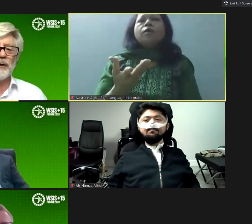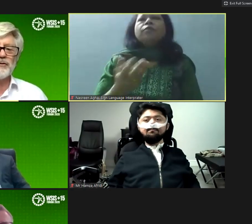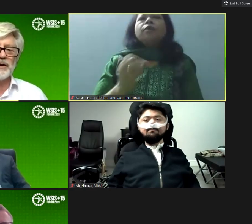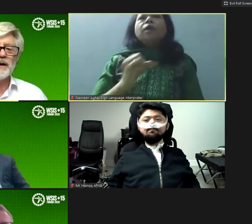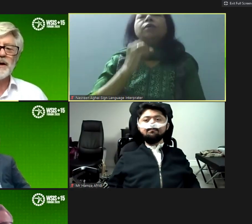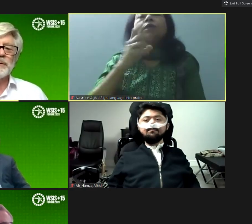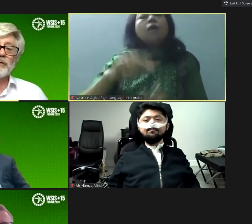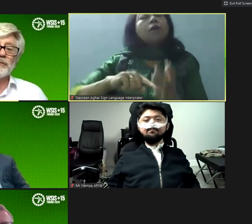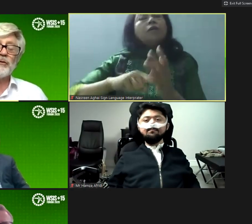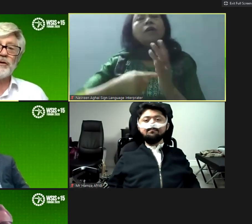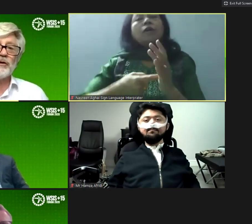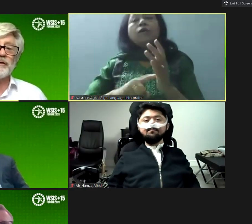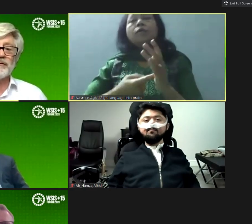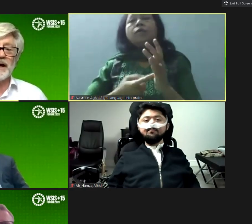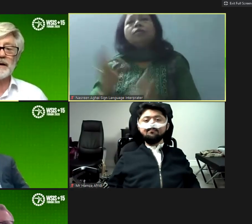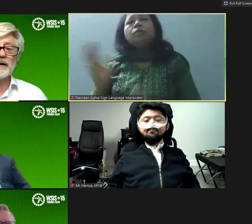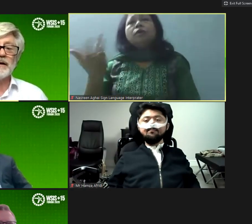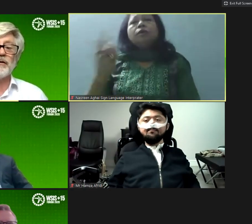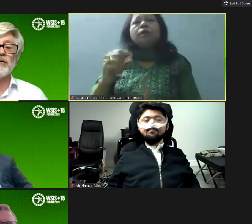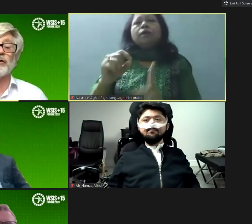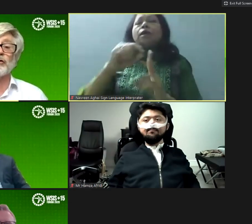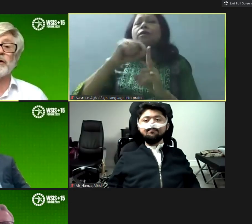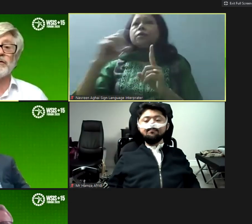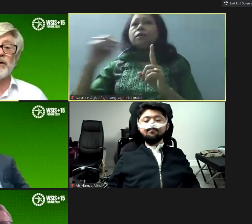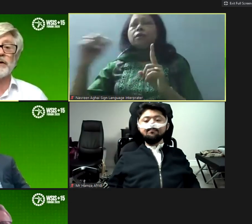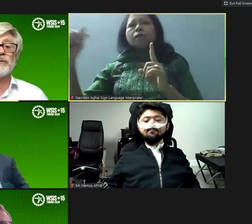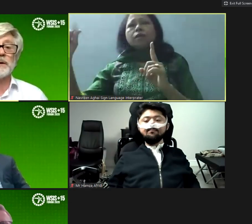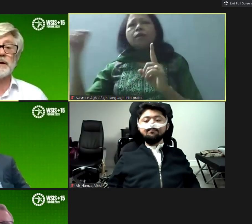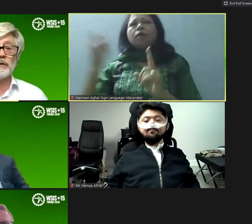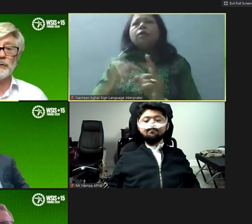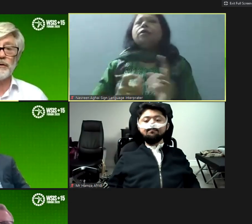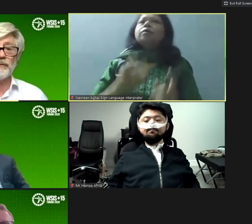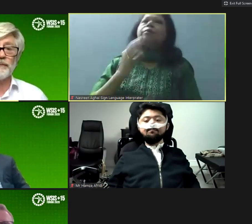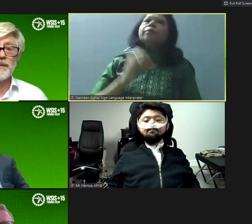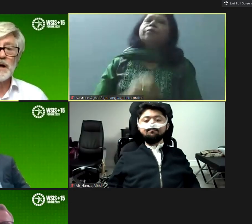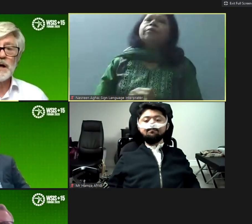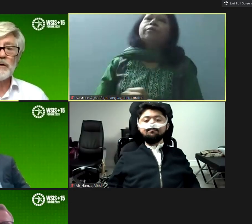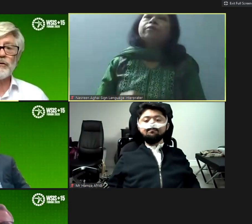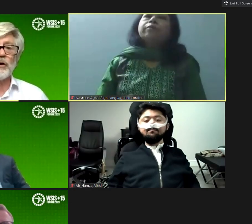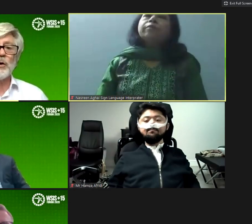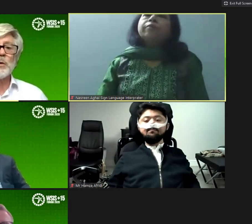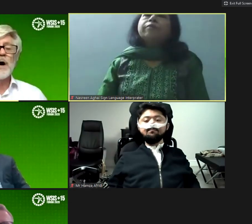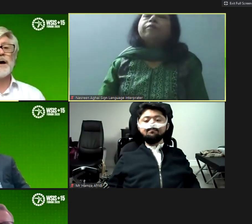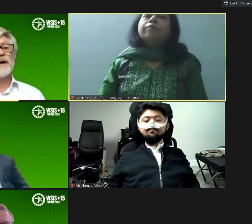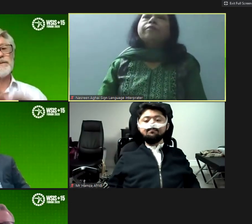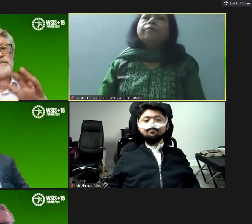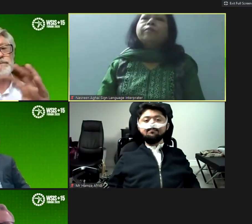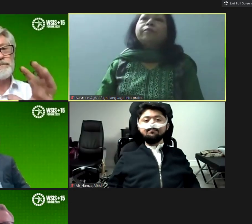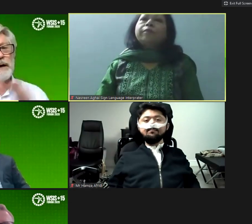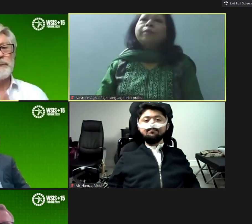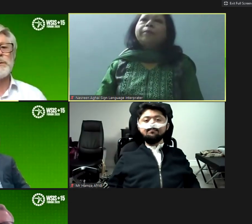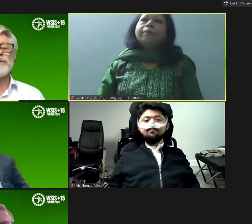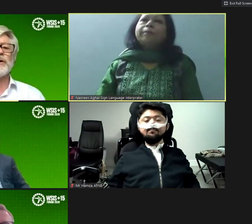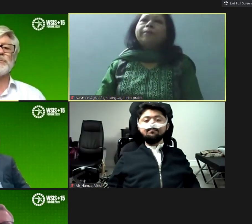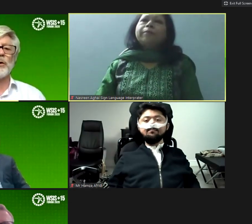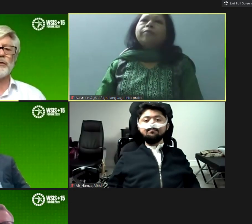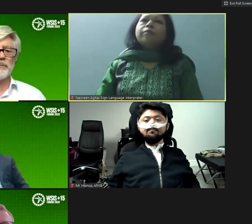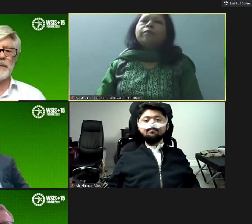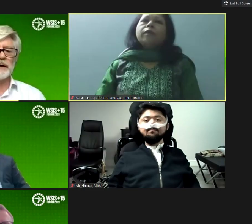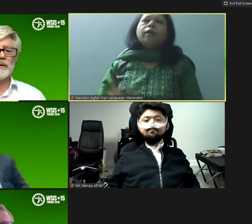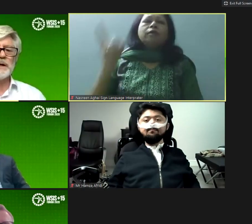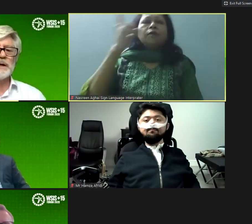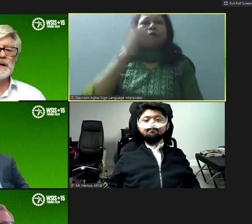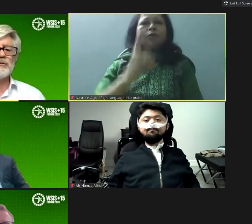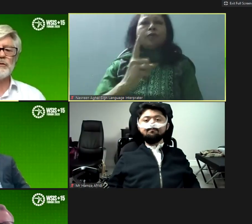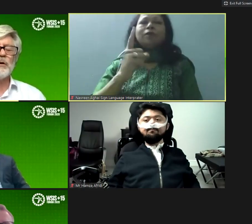assistive technology because most digital tech is insufficiently designed to be inclusive. So that would be the first point